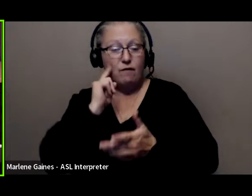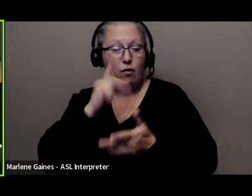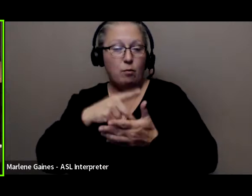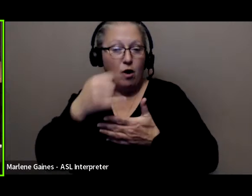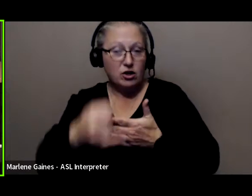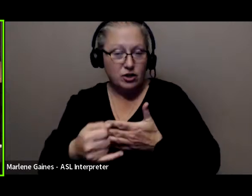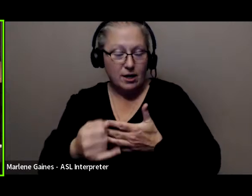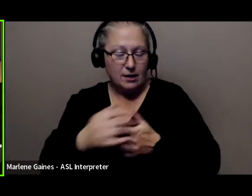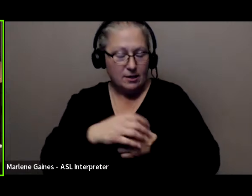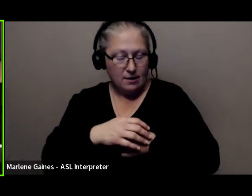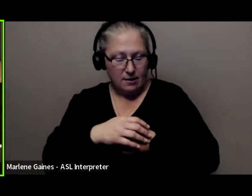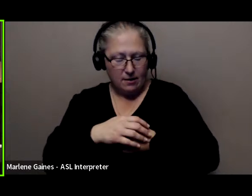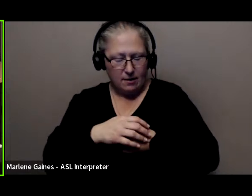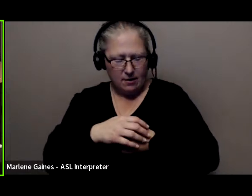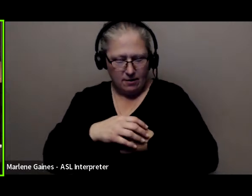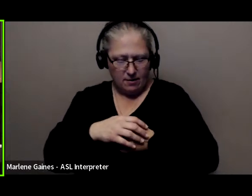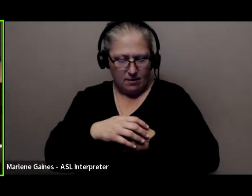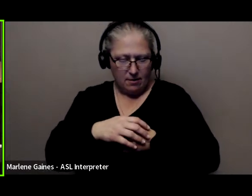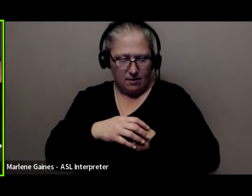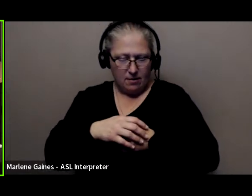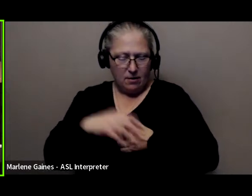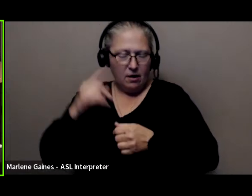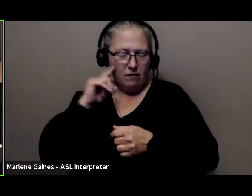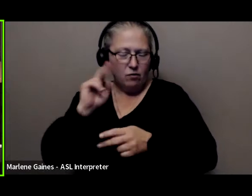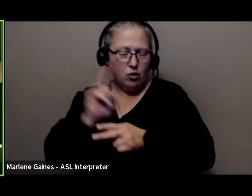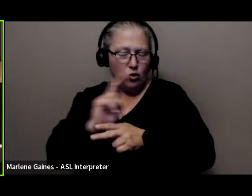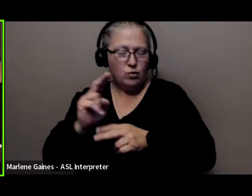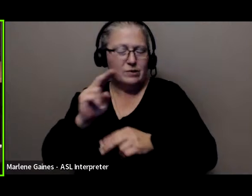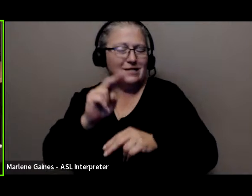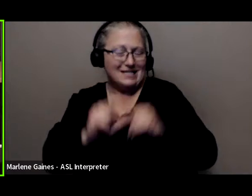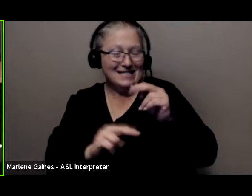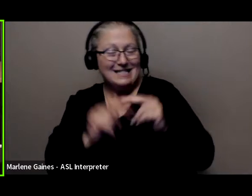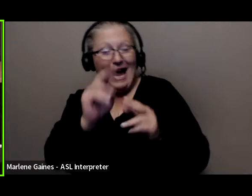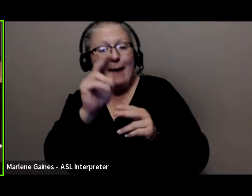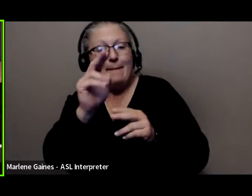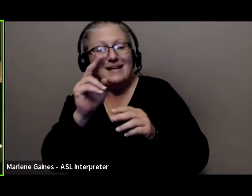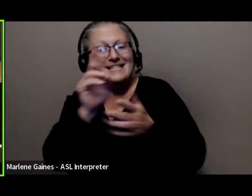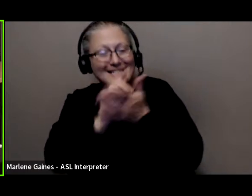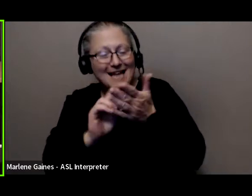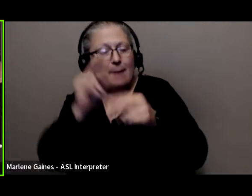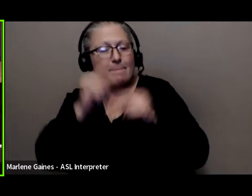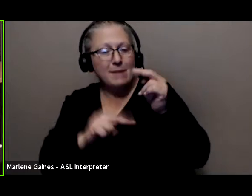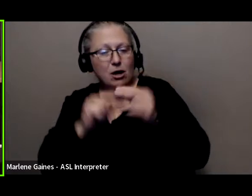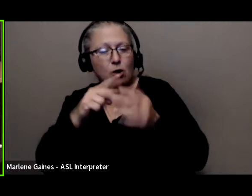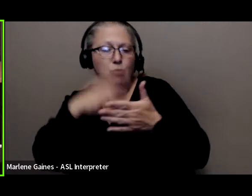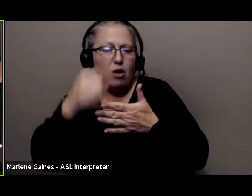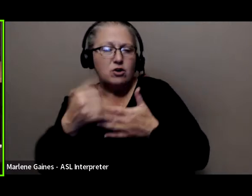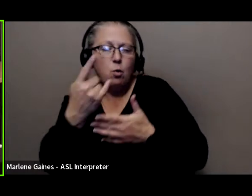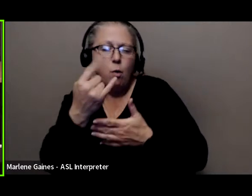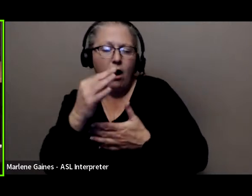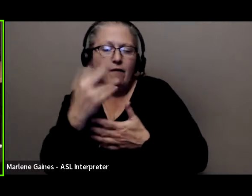project, and to use the design build project. So it's one of the 3 types of